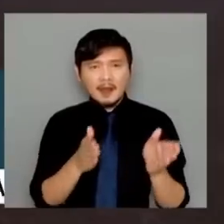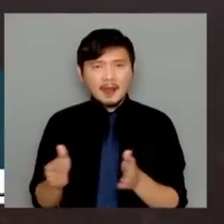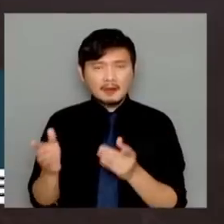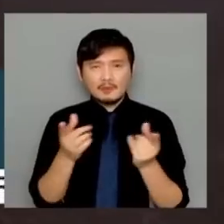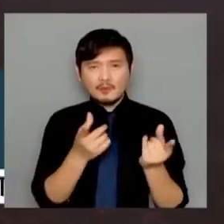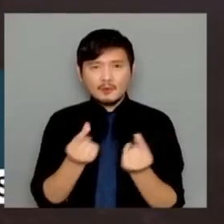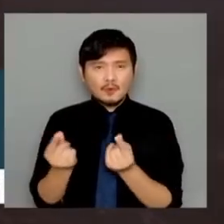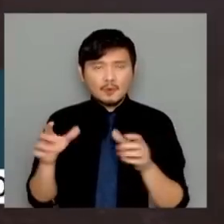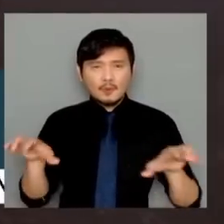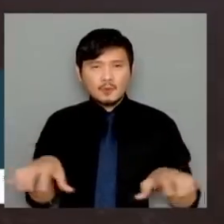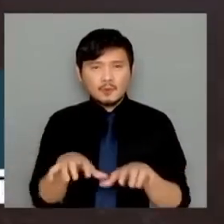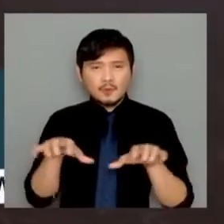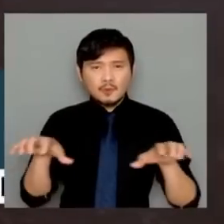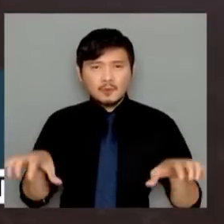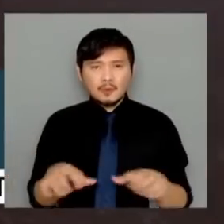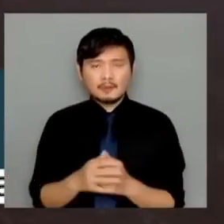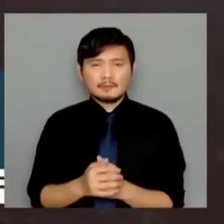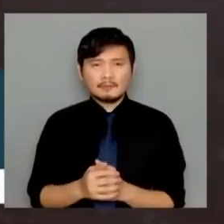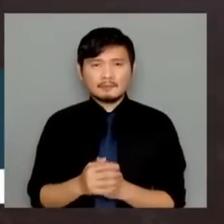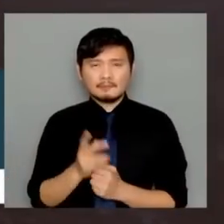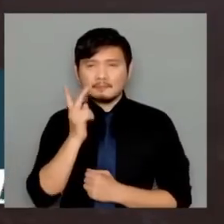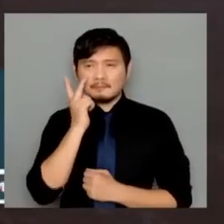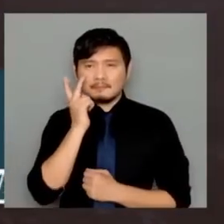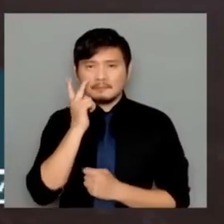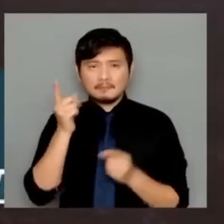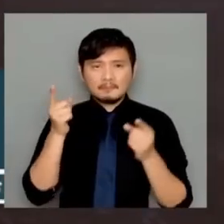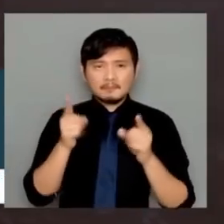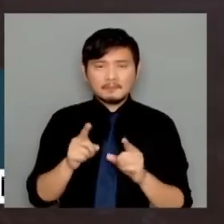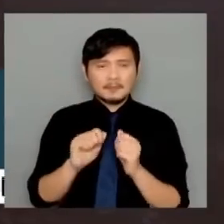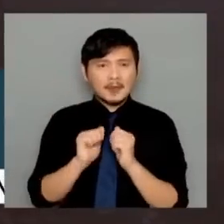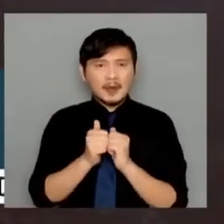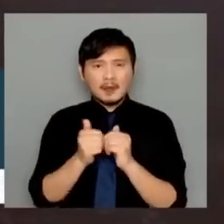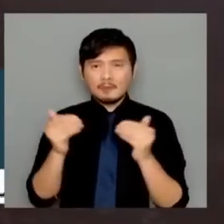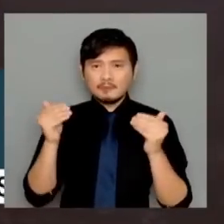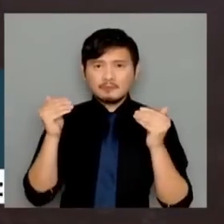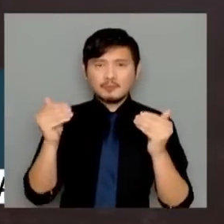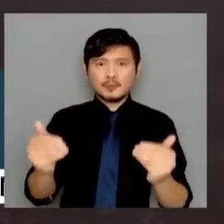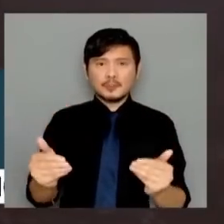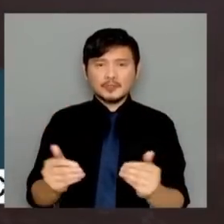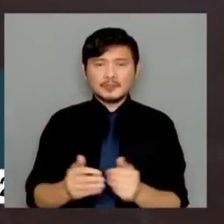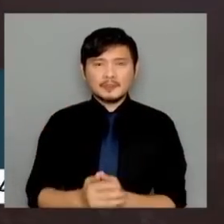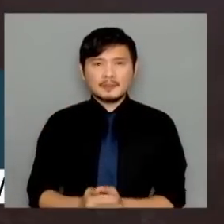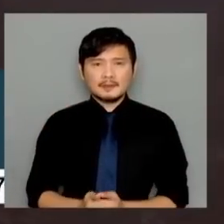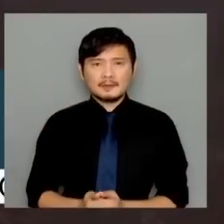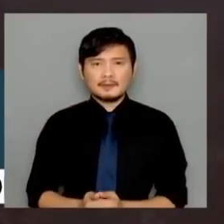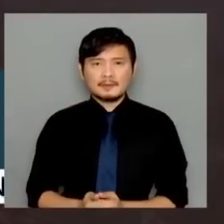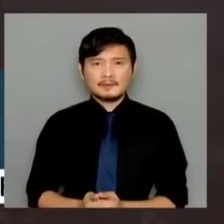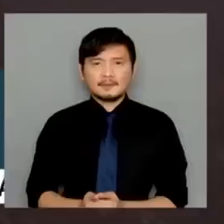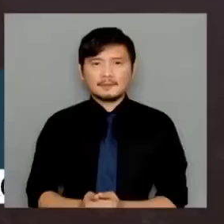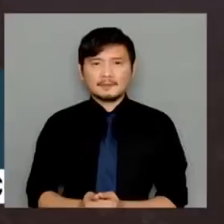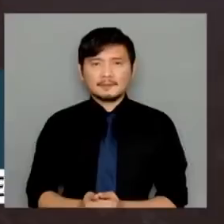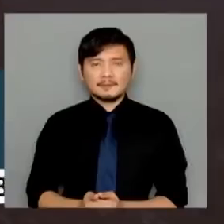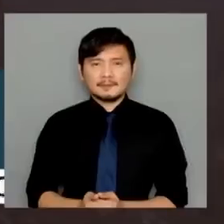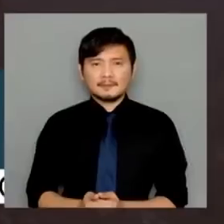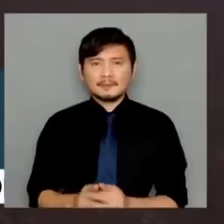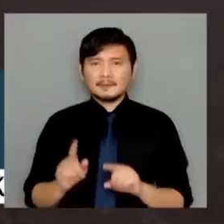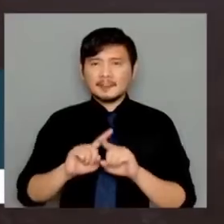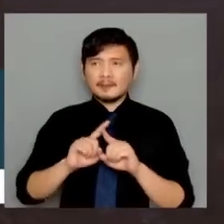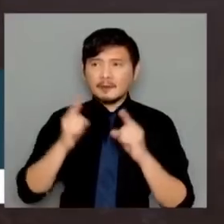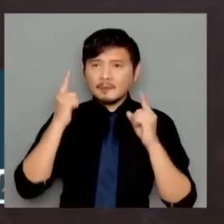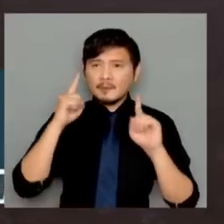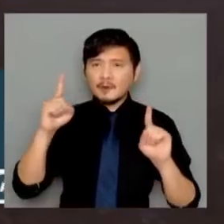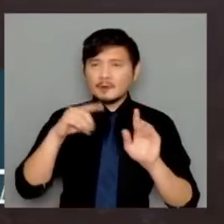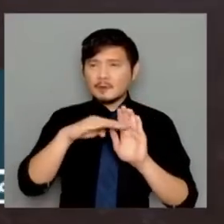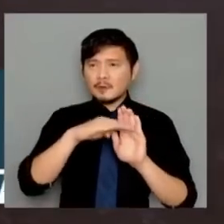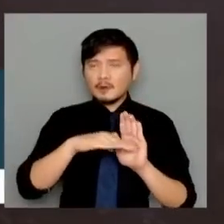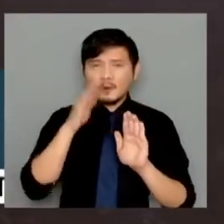Titingnan natin paano natin mapush yun from kung ano yung mga accomplishments galing sa